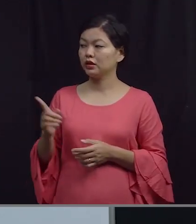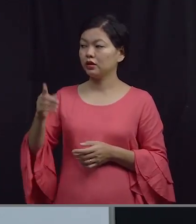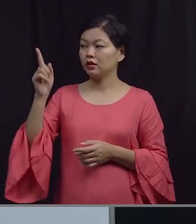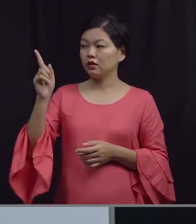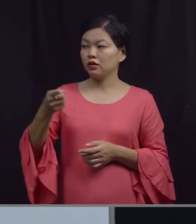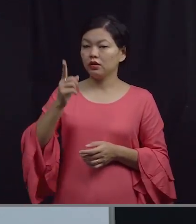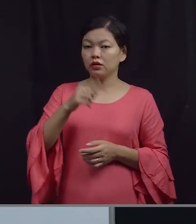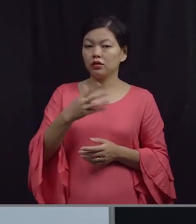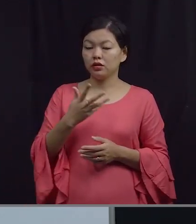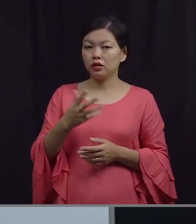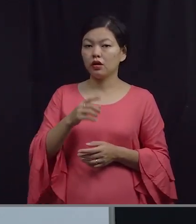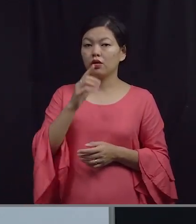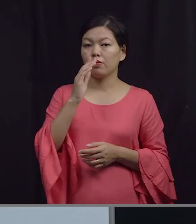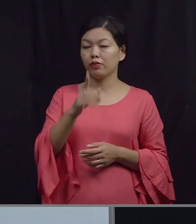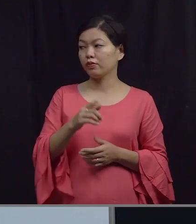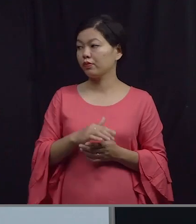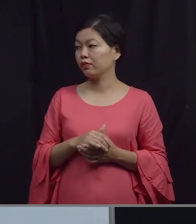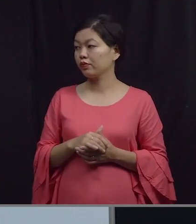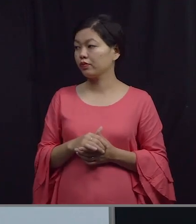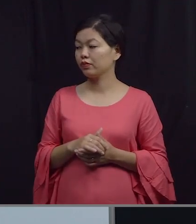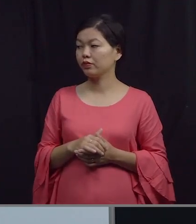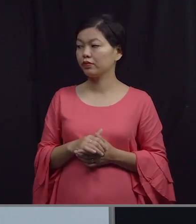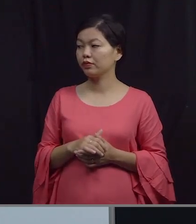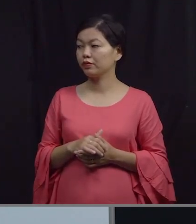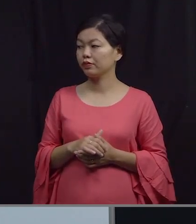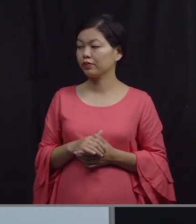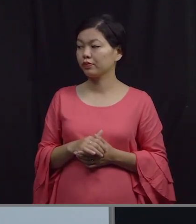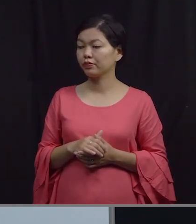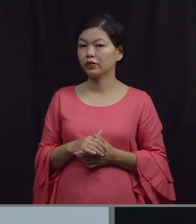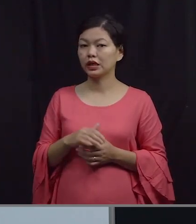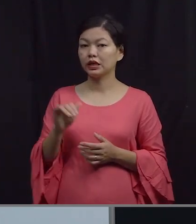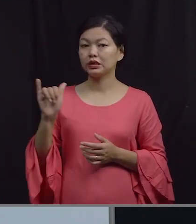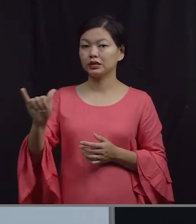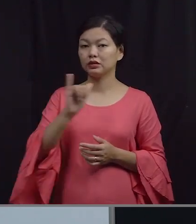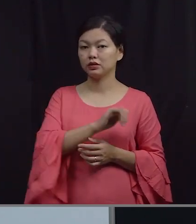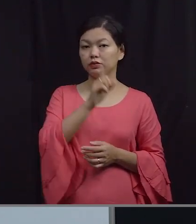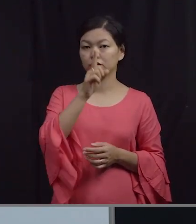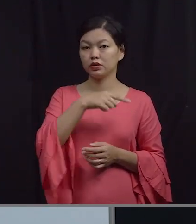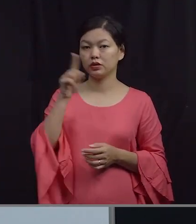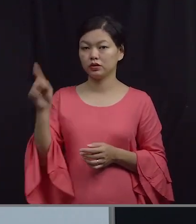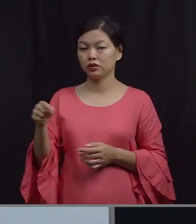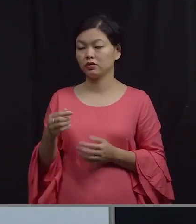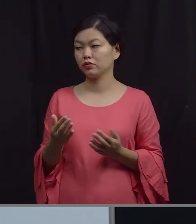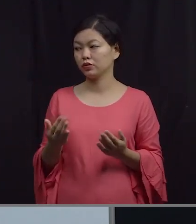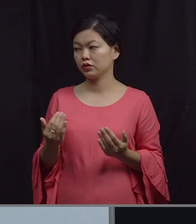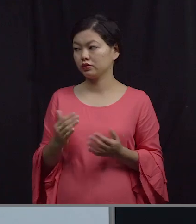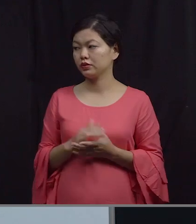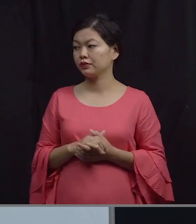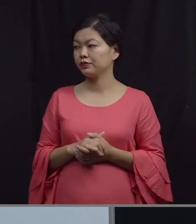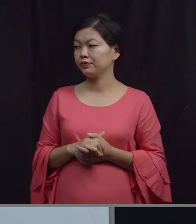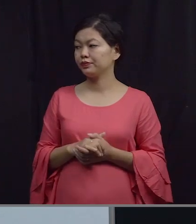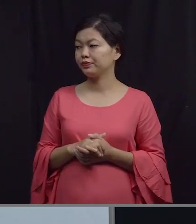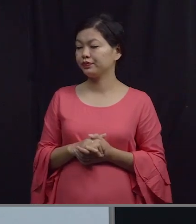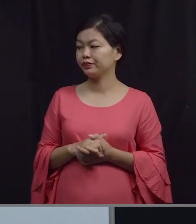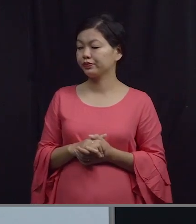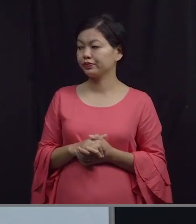Sorry, this is only U, right? So by mistake, sorry. Okay. So 1 by V minus 1 by U equal to 1 by F1 plus 1 by